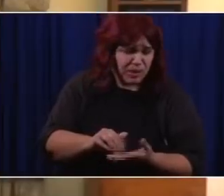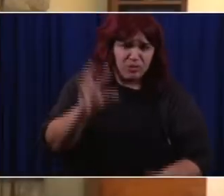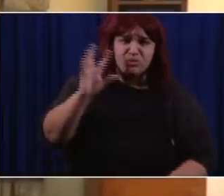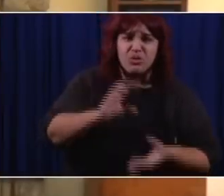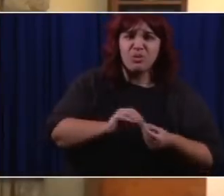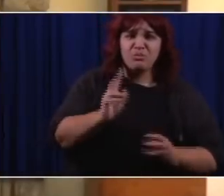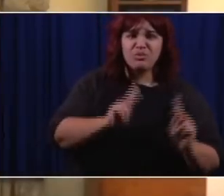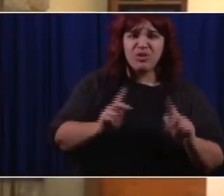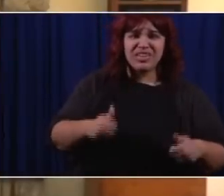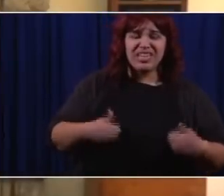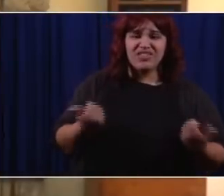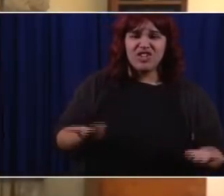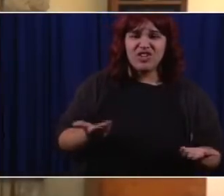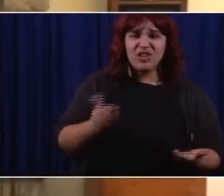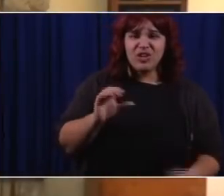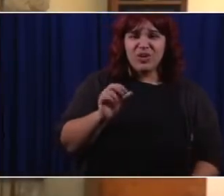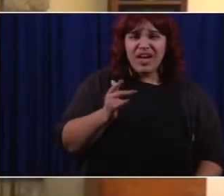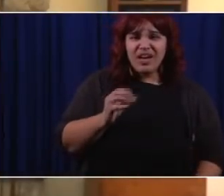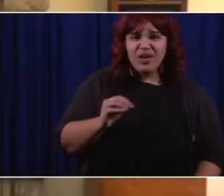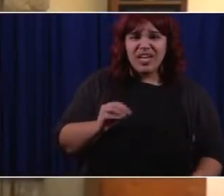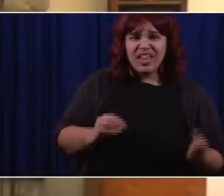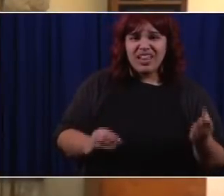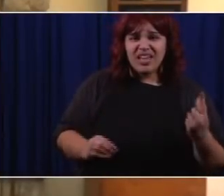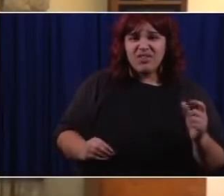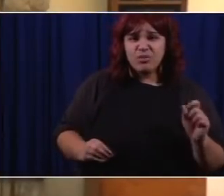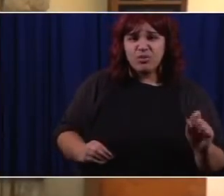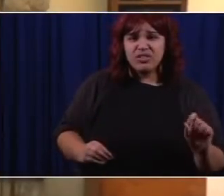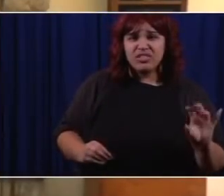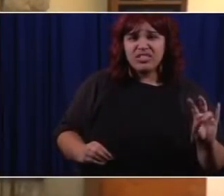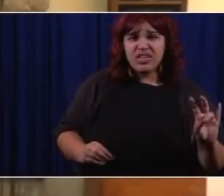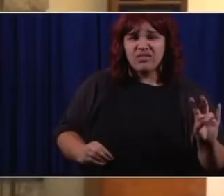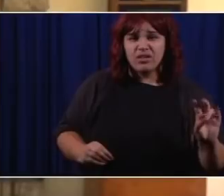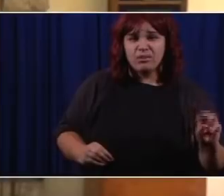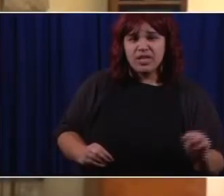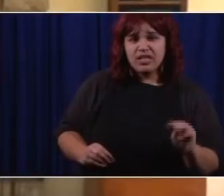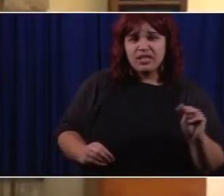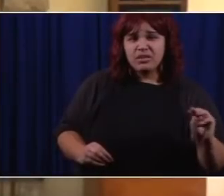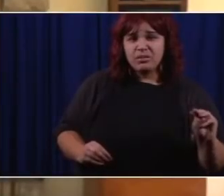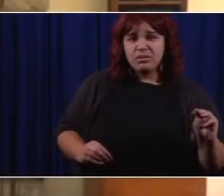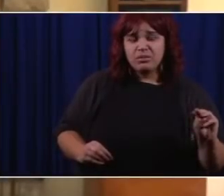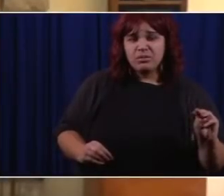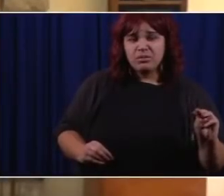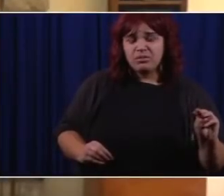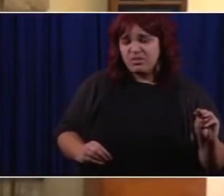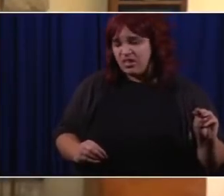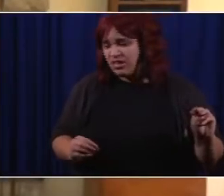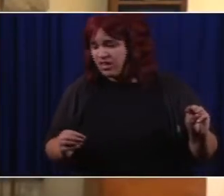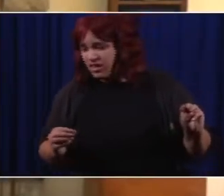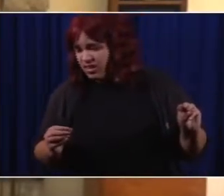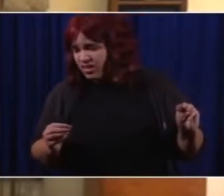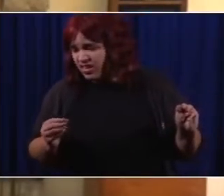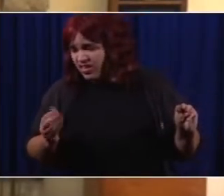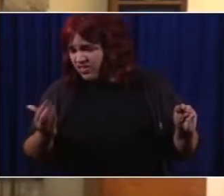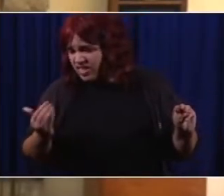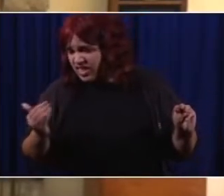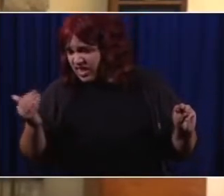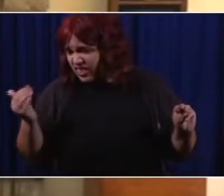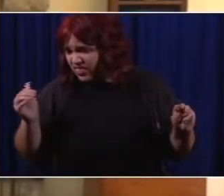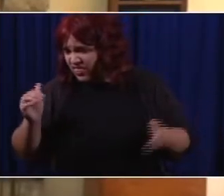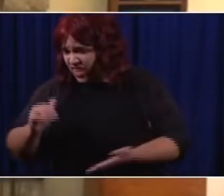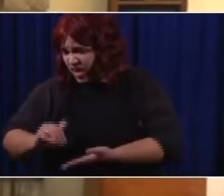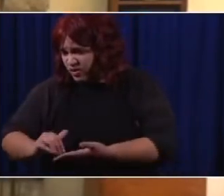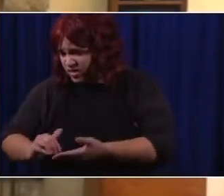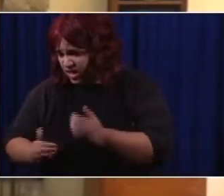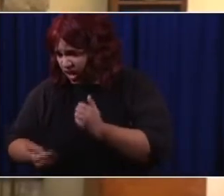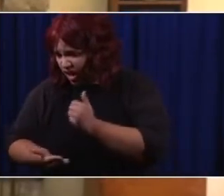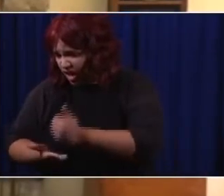million people, but yet you keep telling us to have hope. 15,000 versus 11.7 million